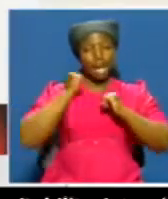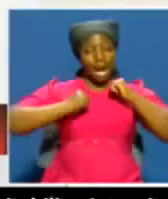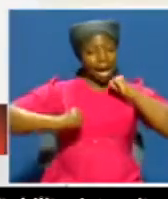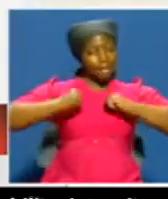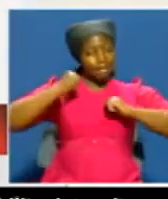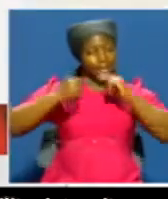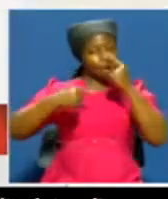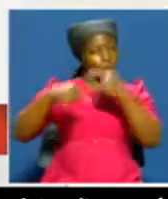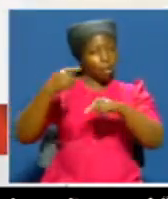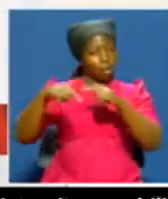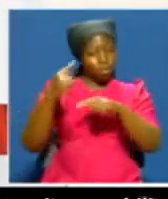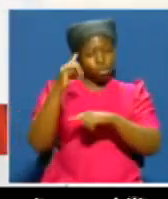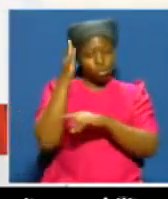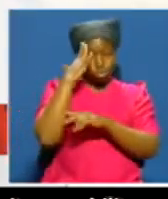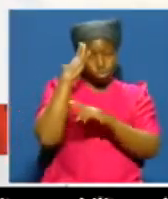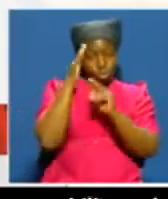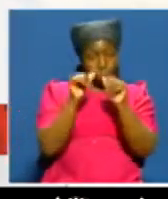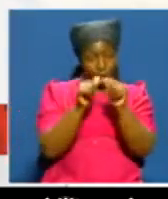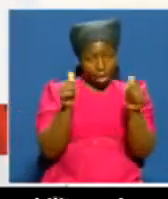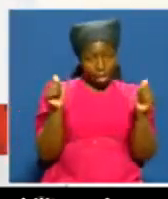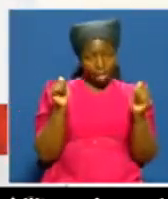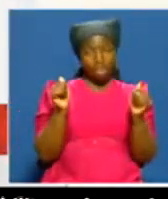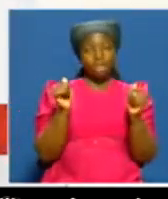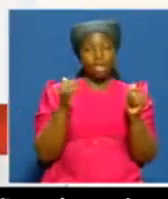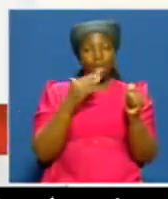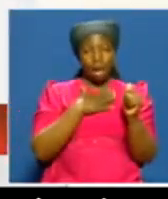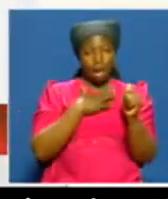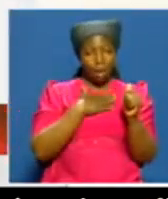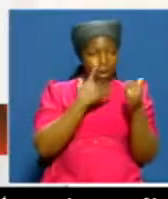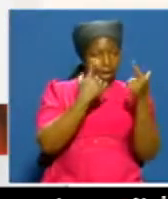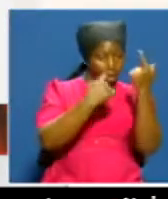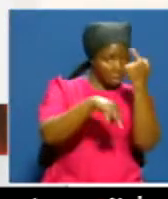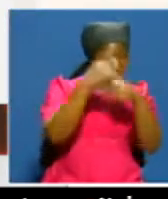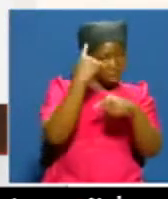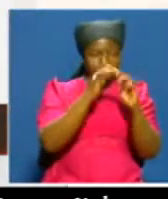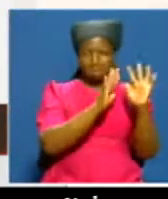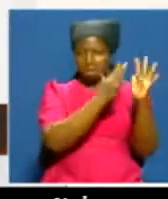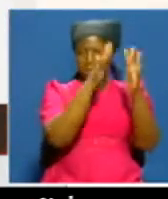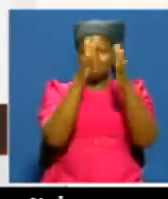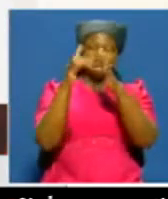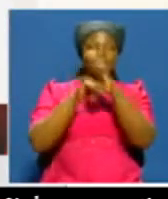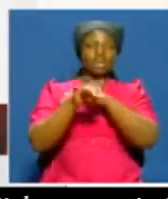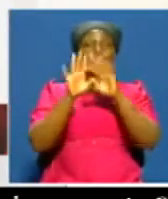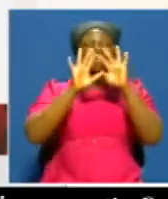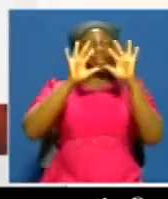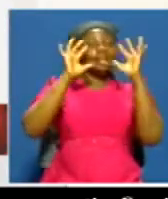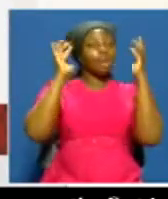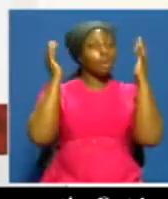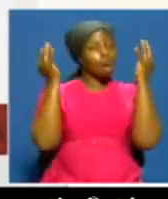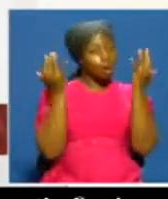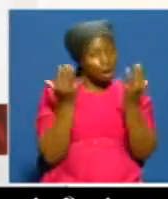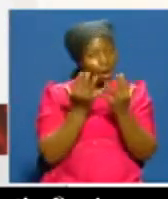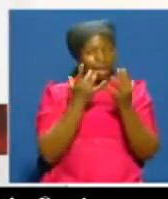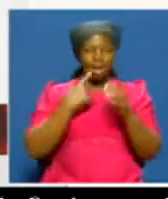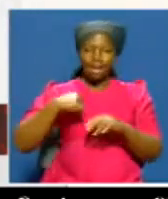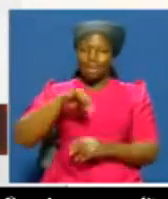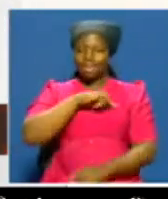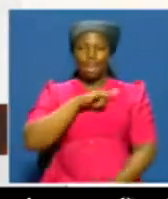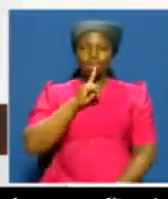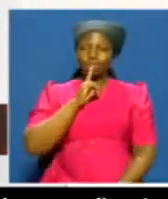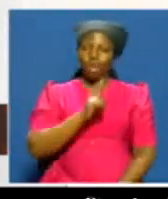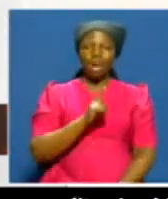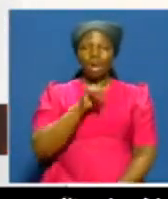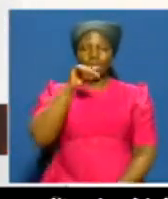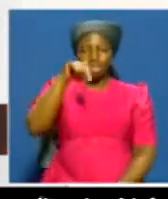well known, our victories celebrated globally, and we are certain that